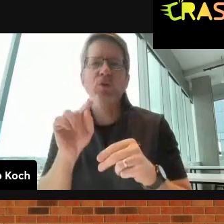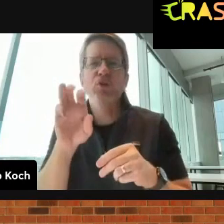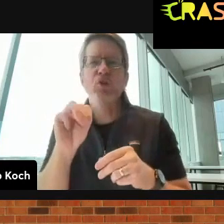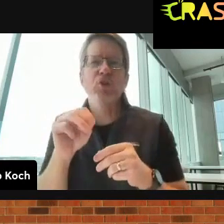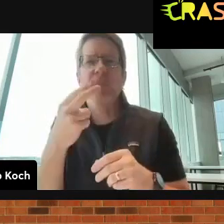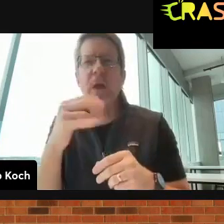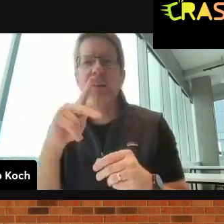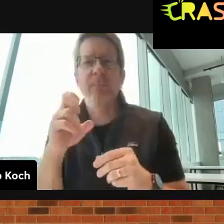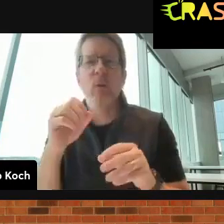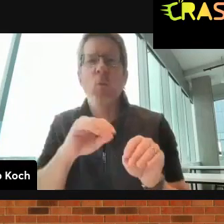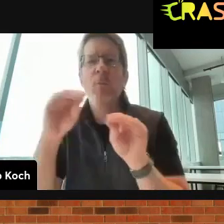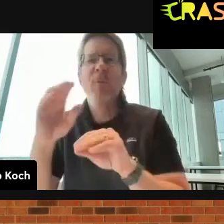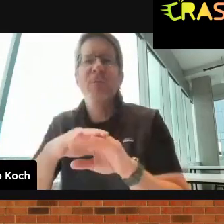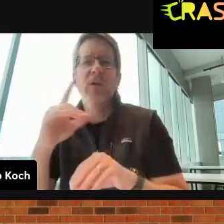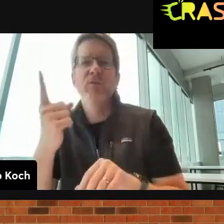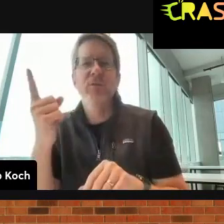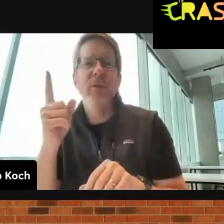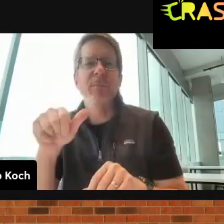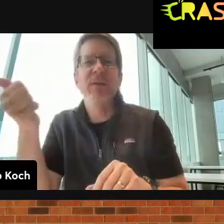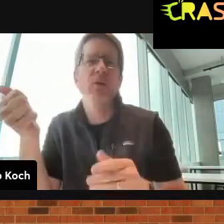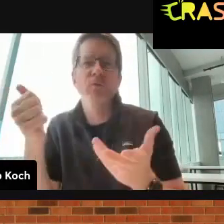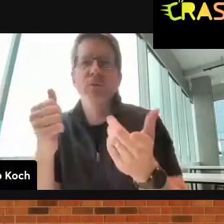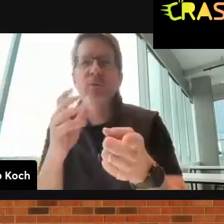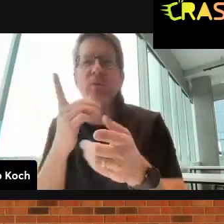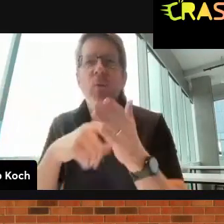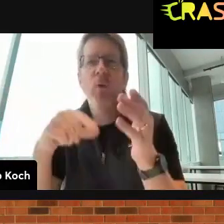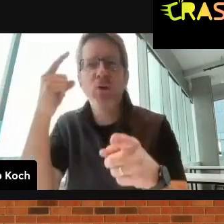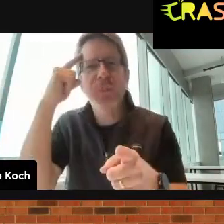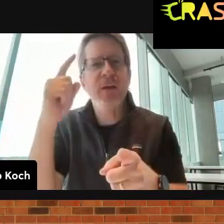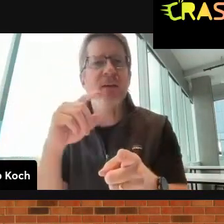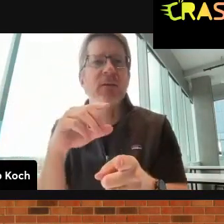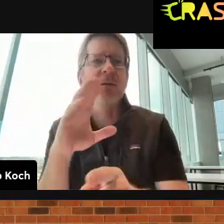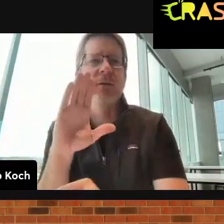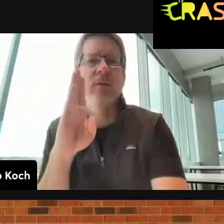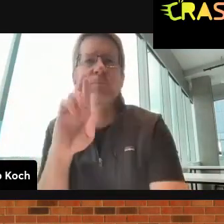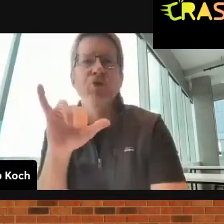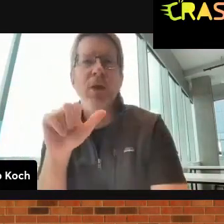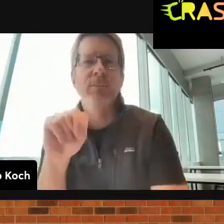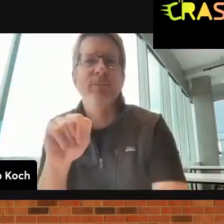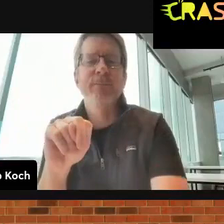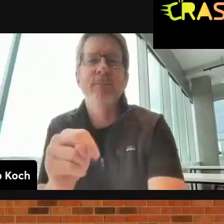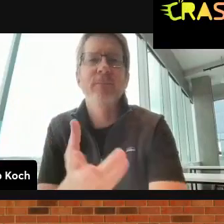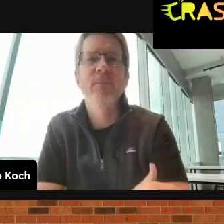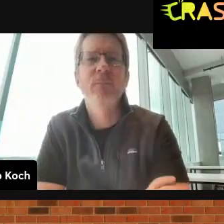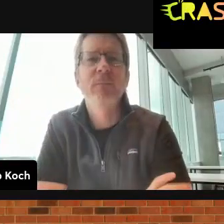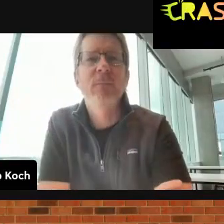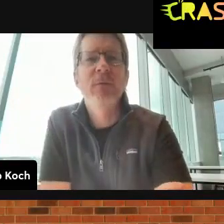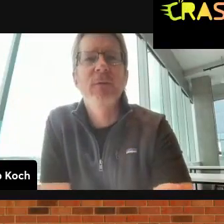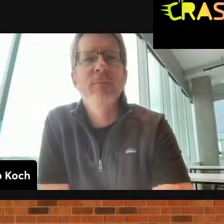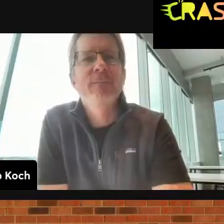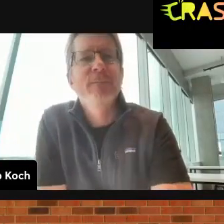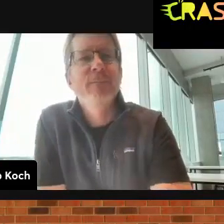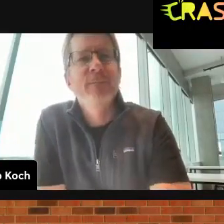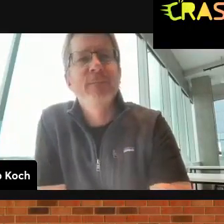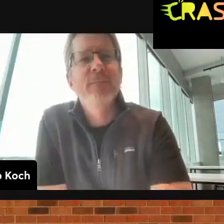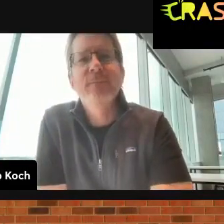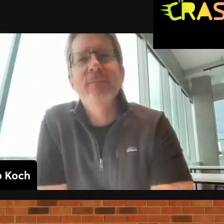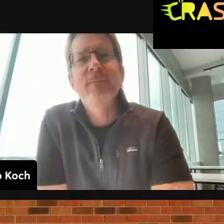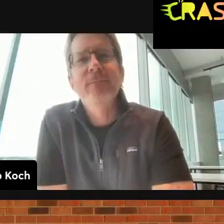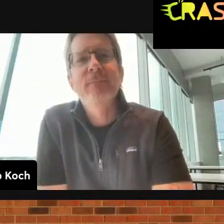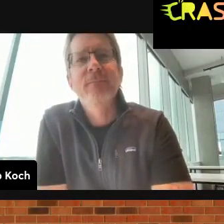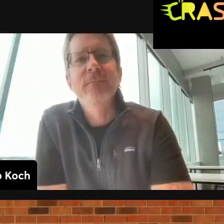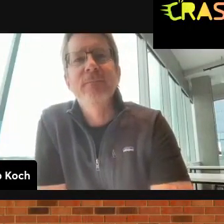to stay, or do you think it's a short-term hype and we'll move on to something else? What are your thoughts, Brian?